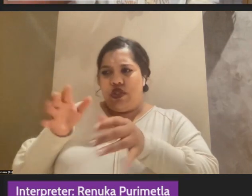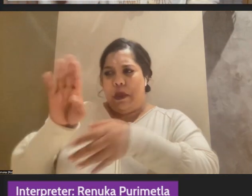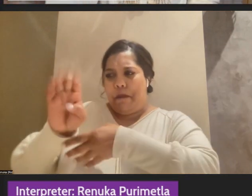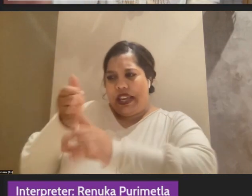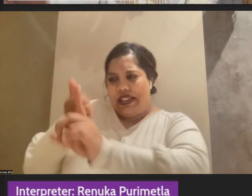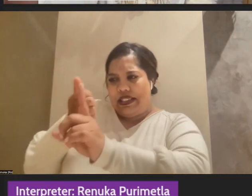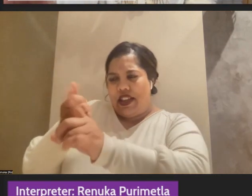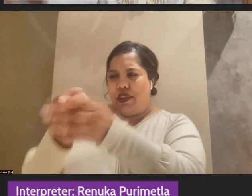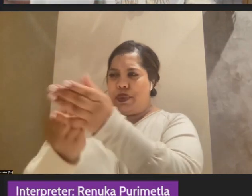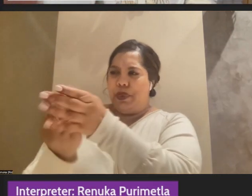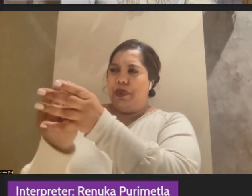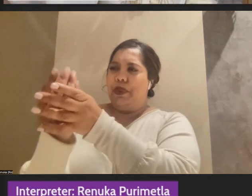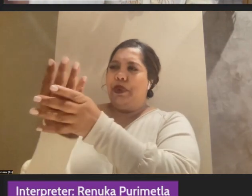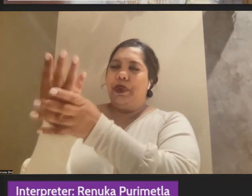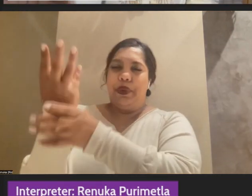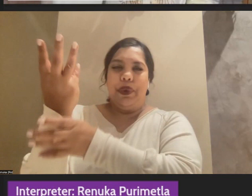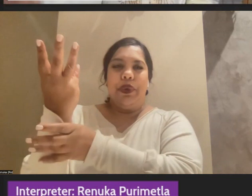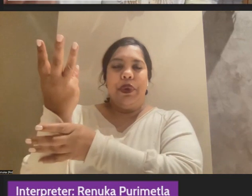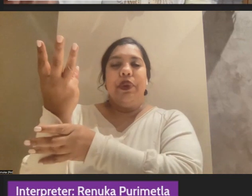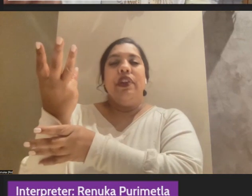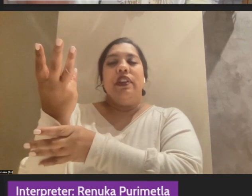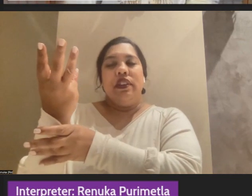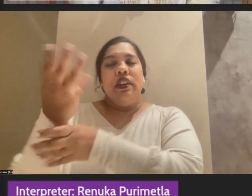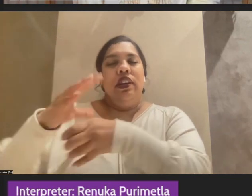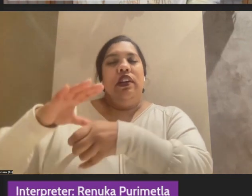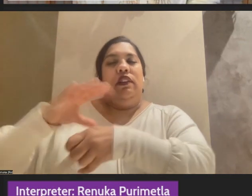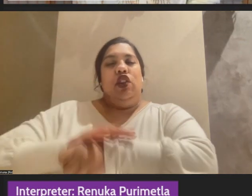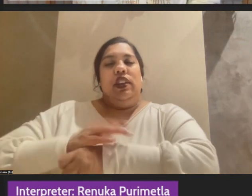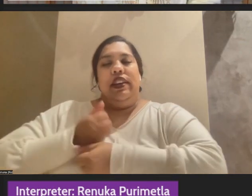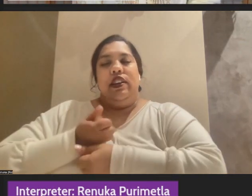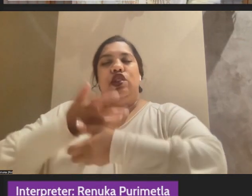The fullest expression of rose.